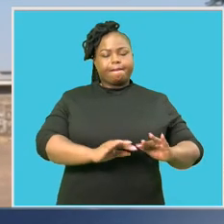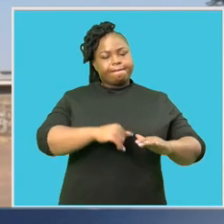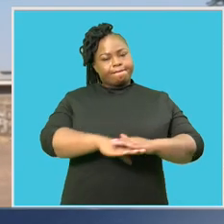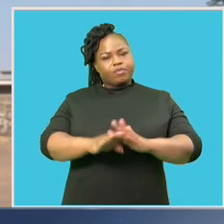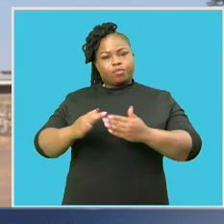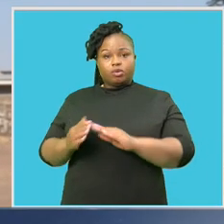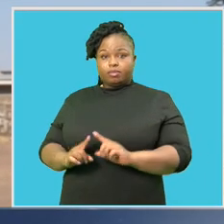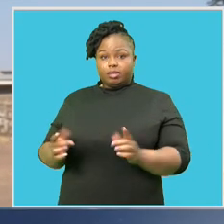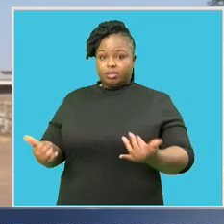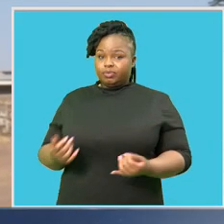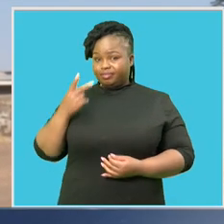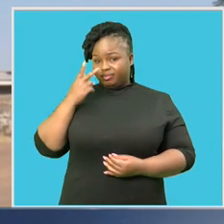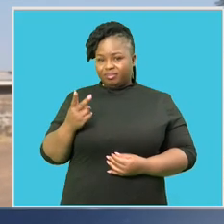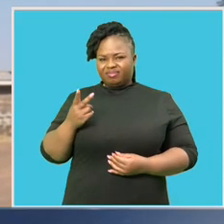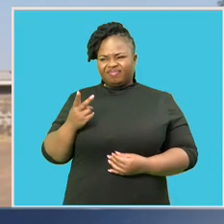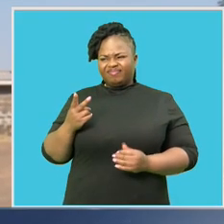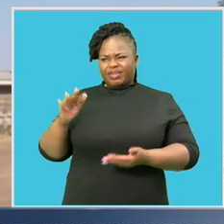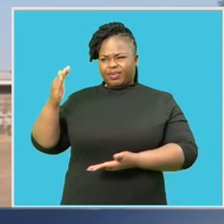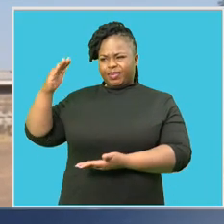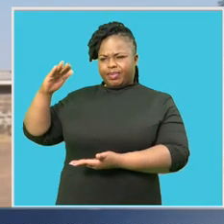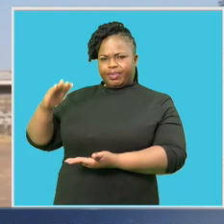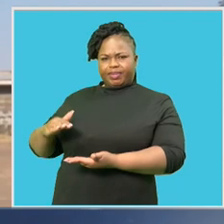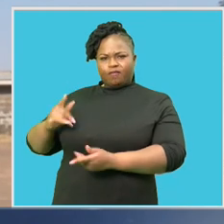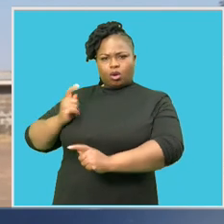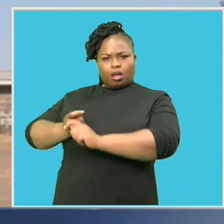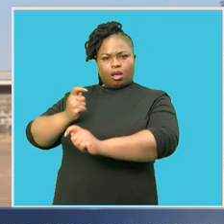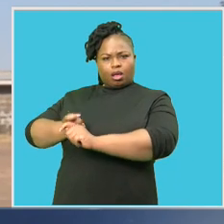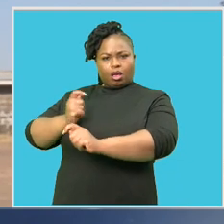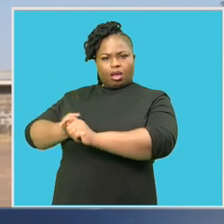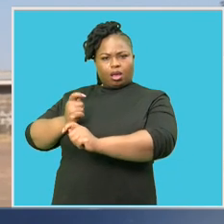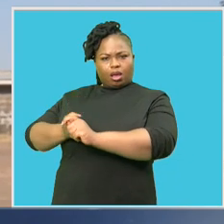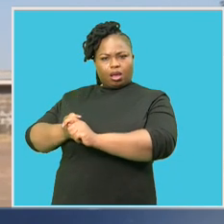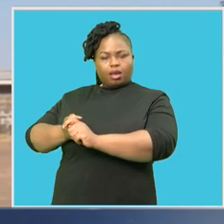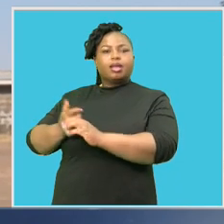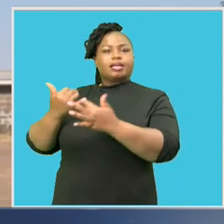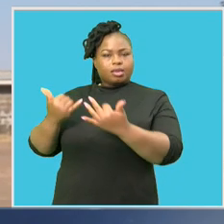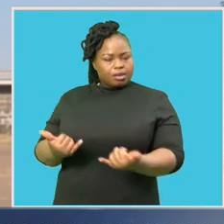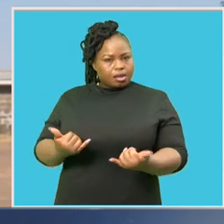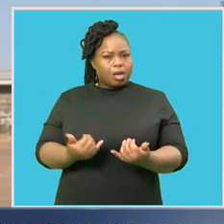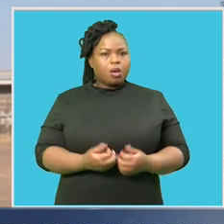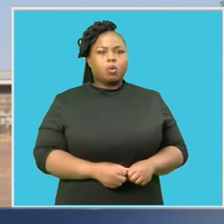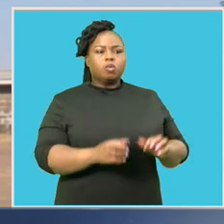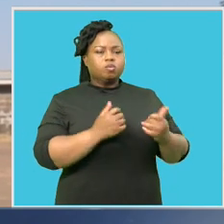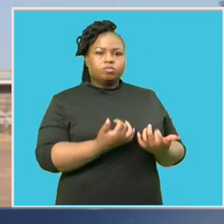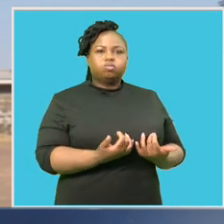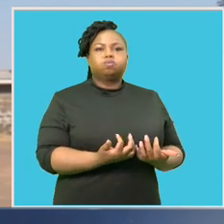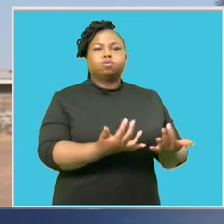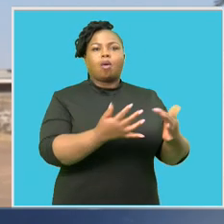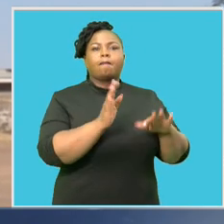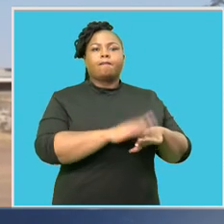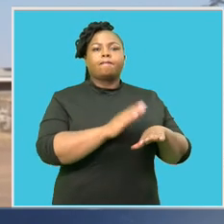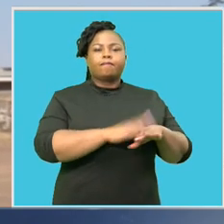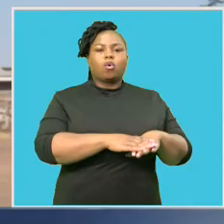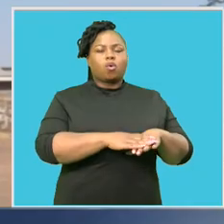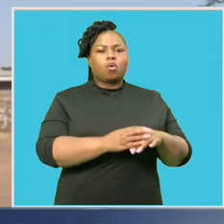Now we see that there's a decrease in terms of the number of incidents in those areas. So now it looks like we must